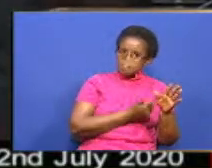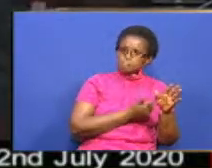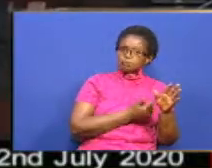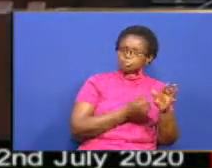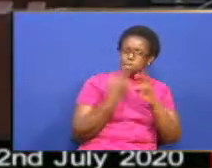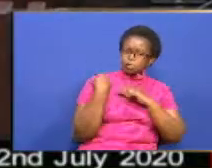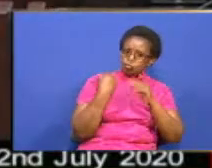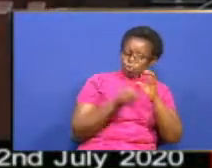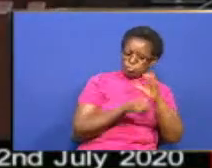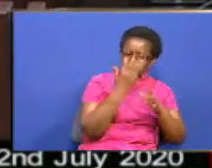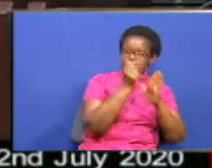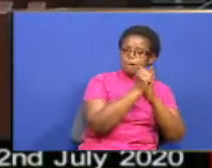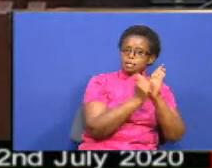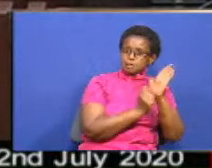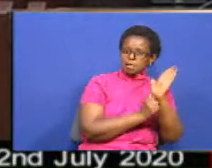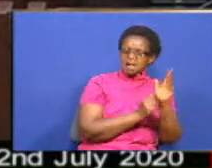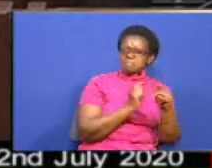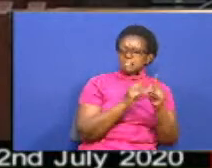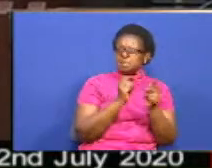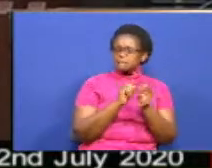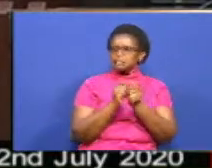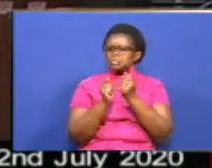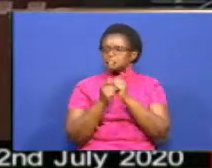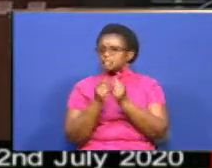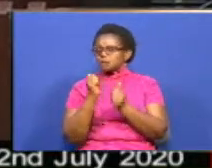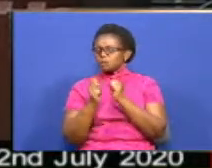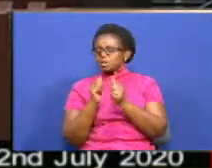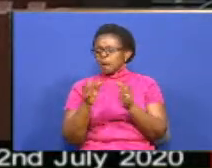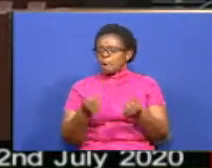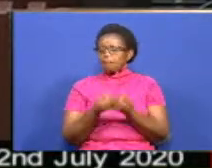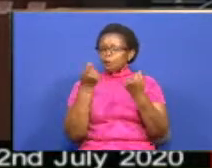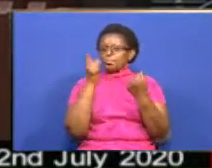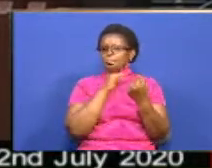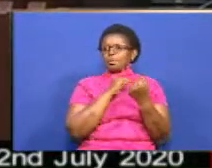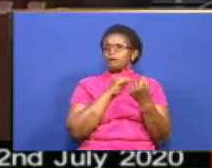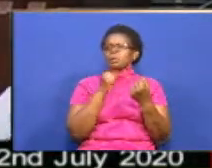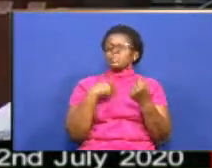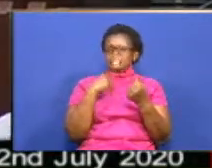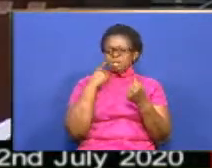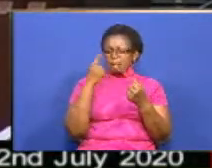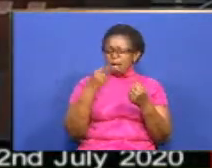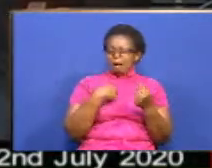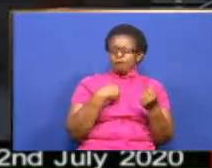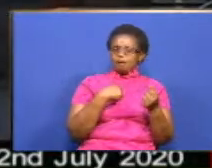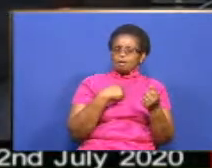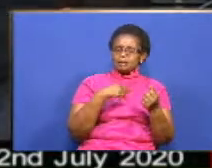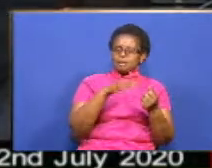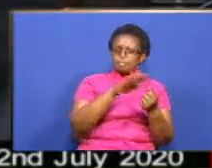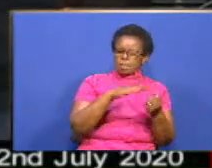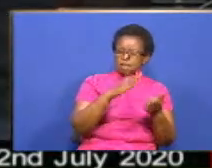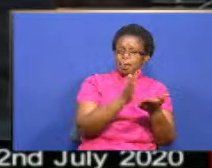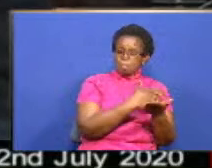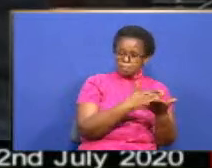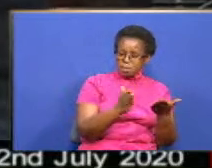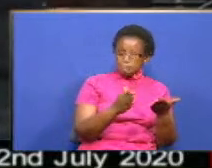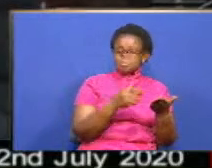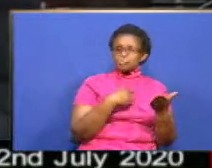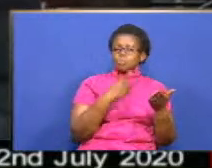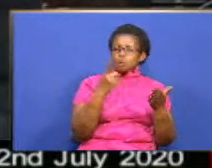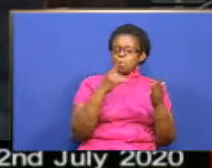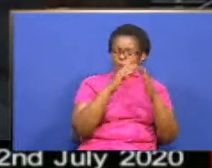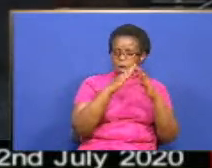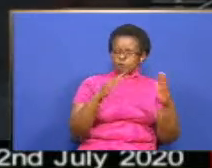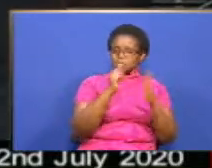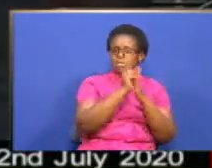now with the changes that took place, we find that we have a vacancy, which the House Business Committee